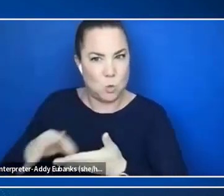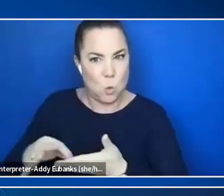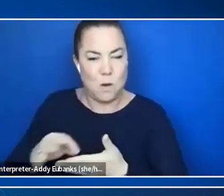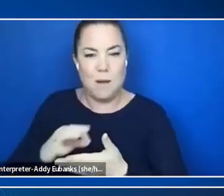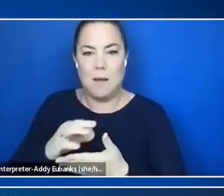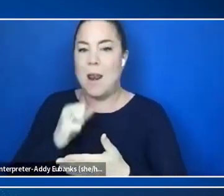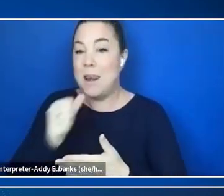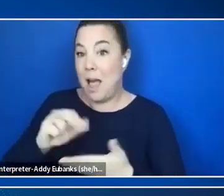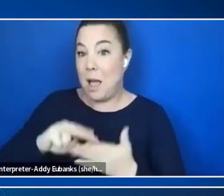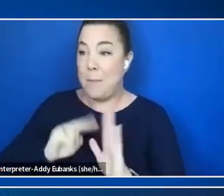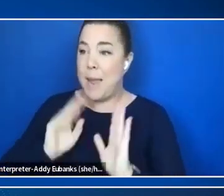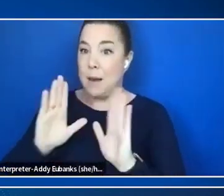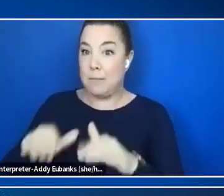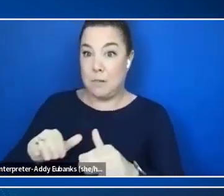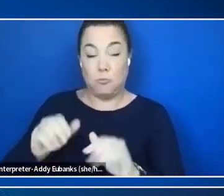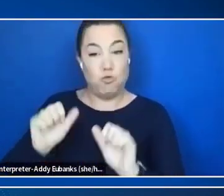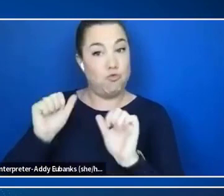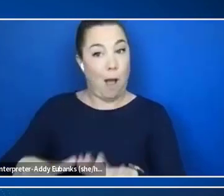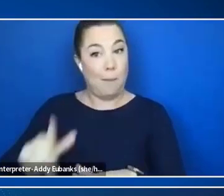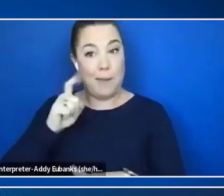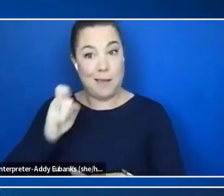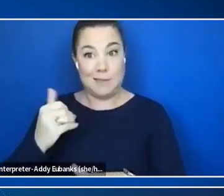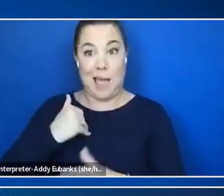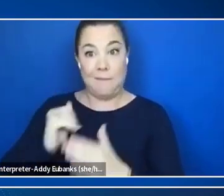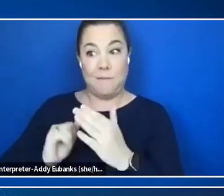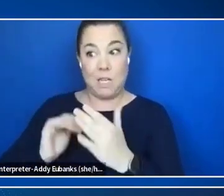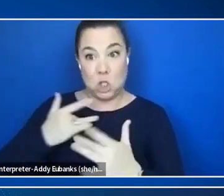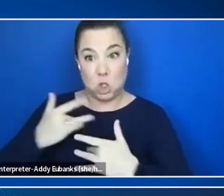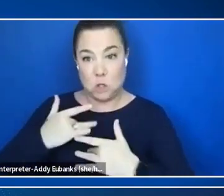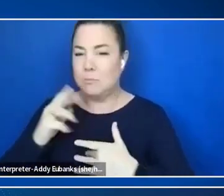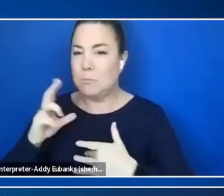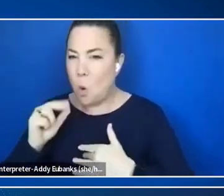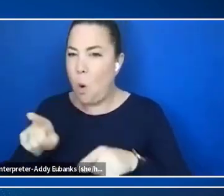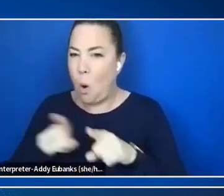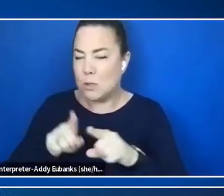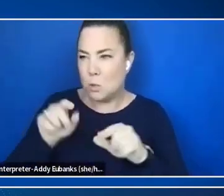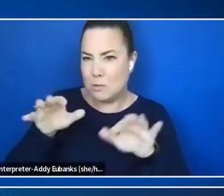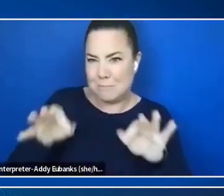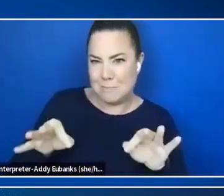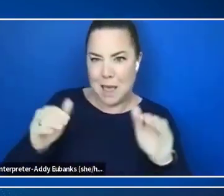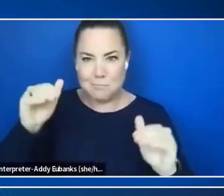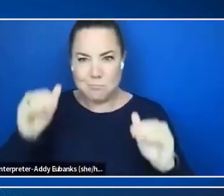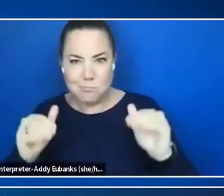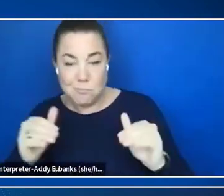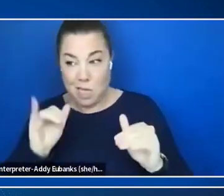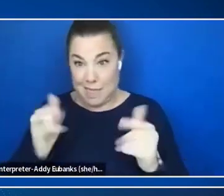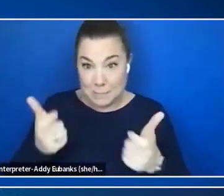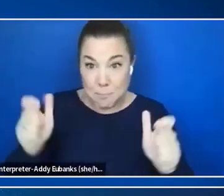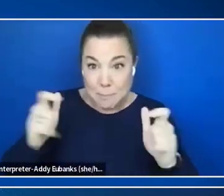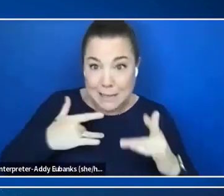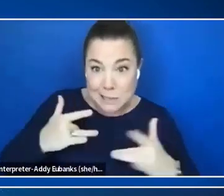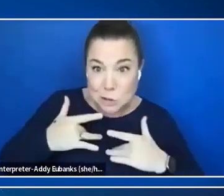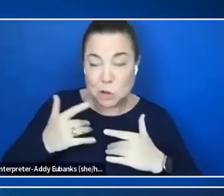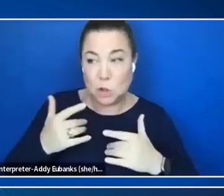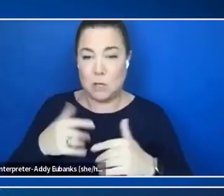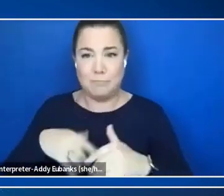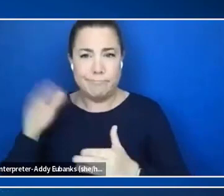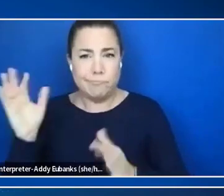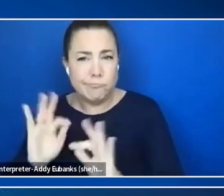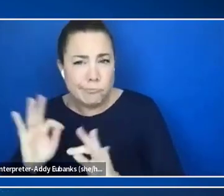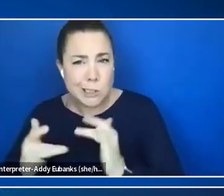concerns, but how are they addressable? Are they major? Thank you.